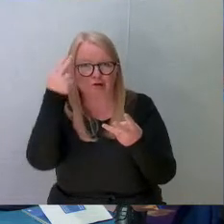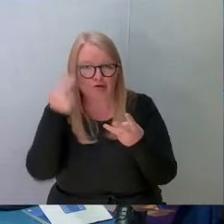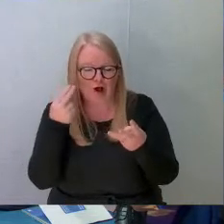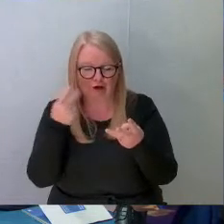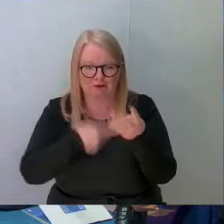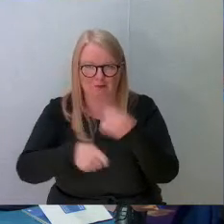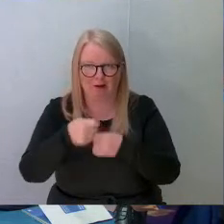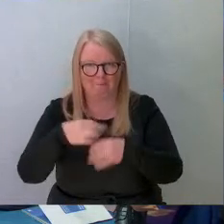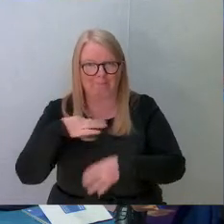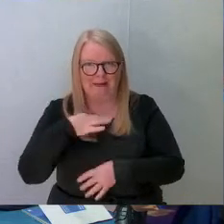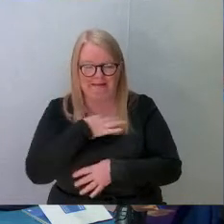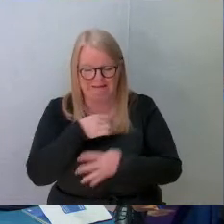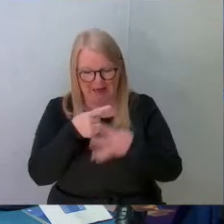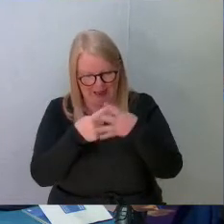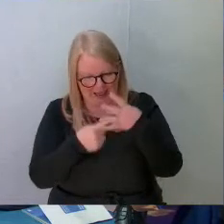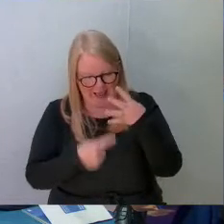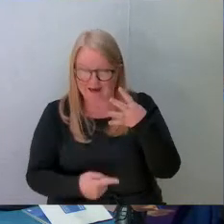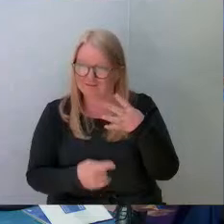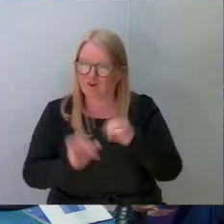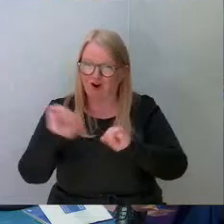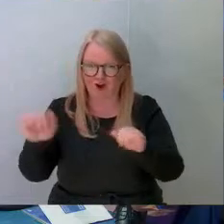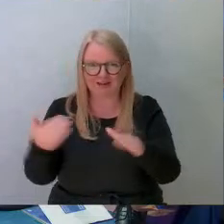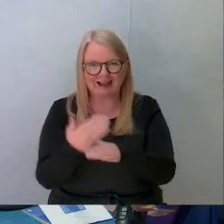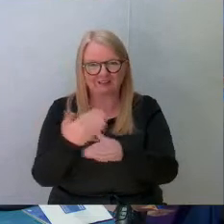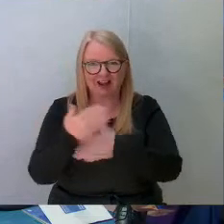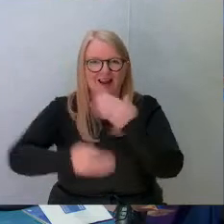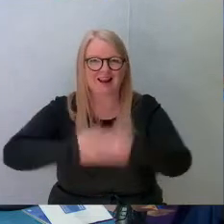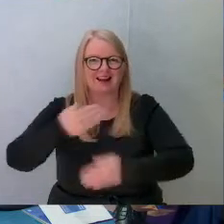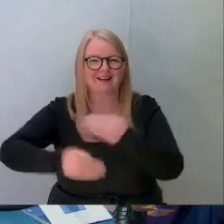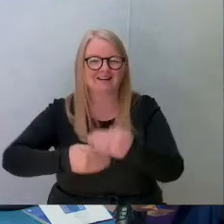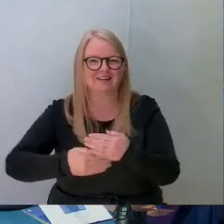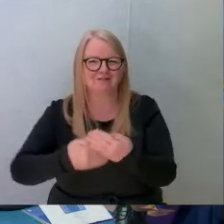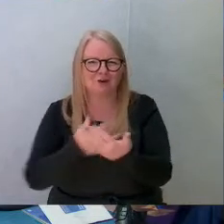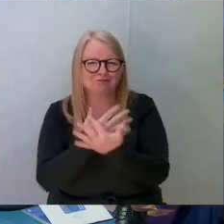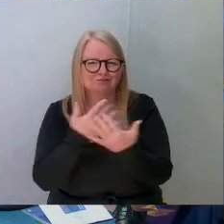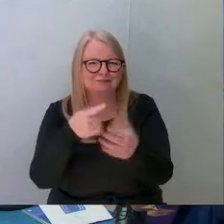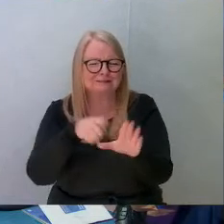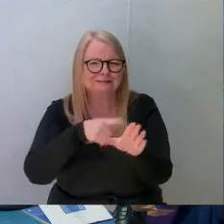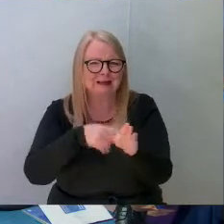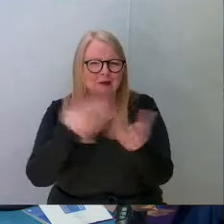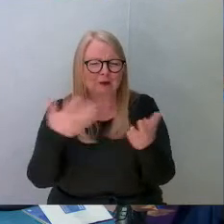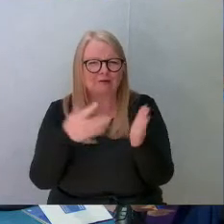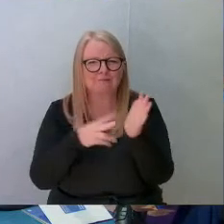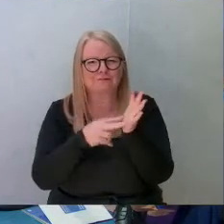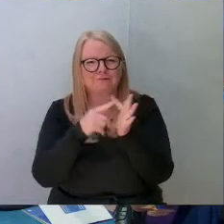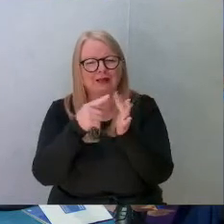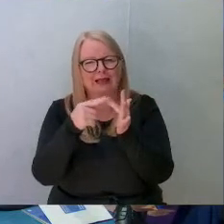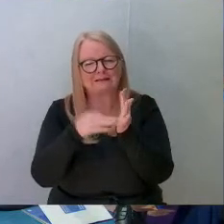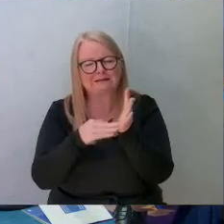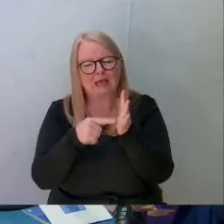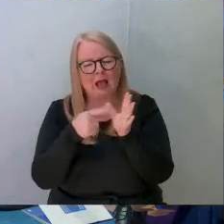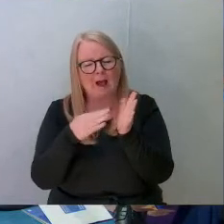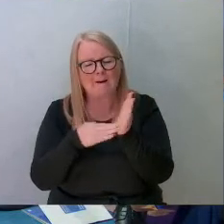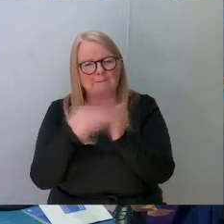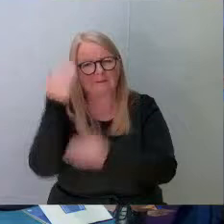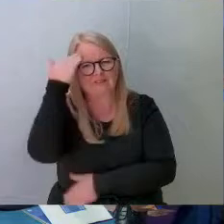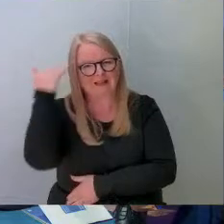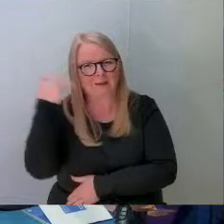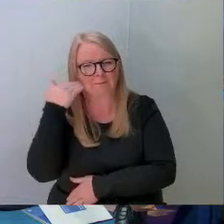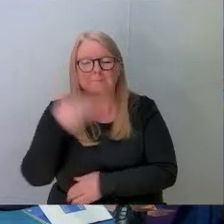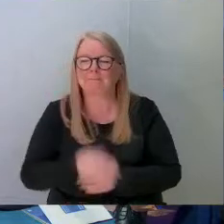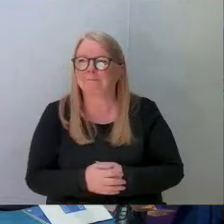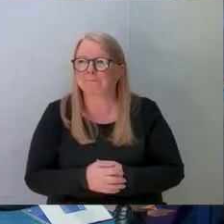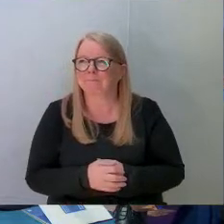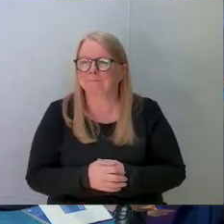Southampton and embarking on her glittering career, which included several years working in Vietnam. She has been supported throughout this